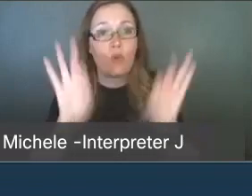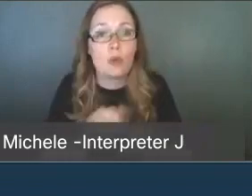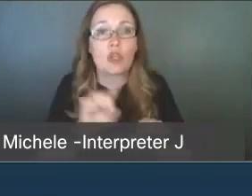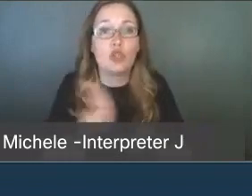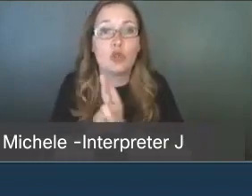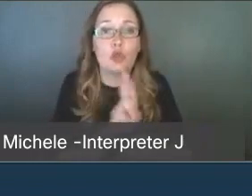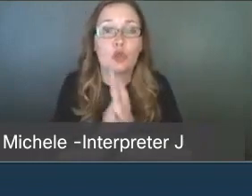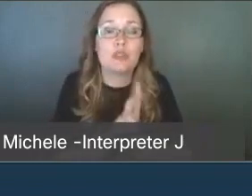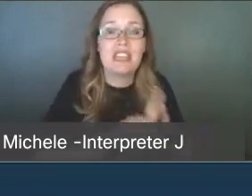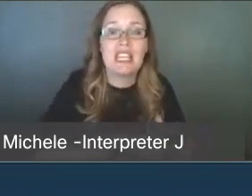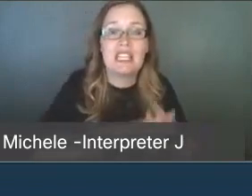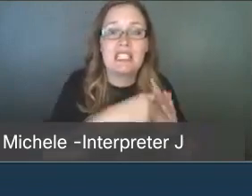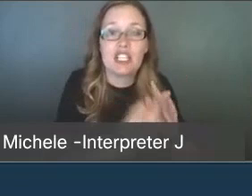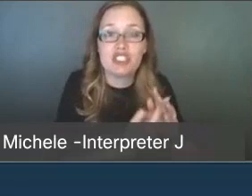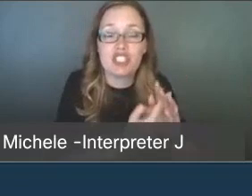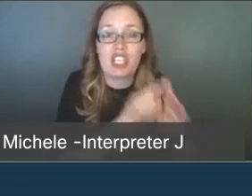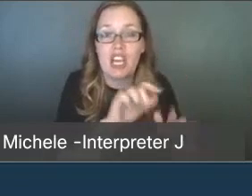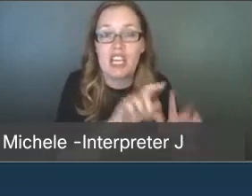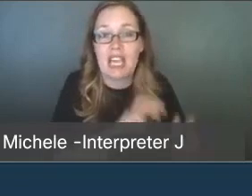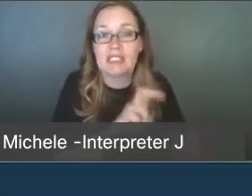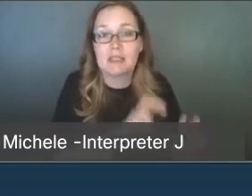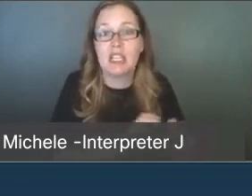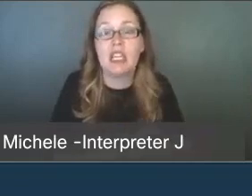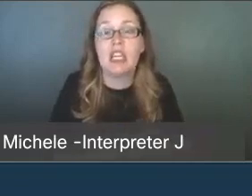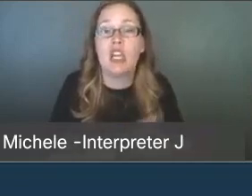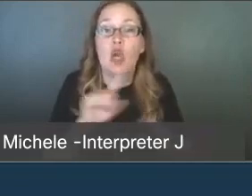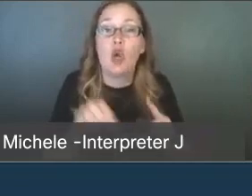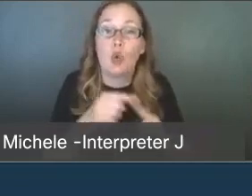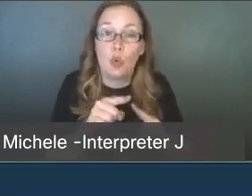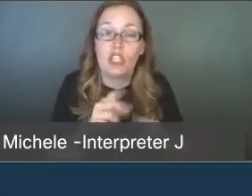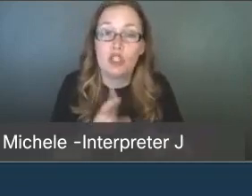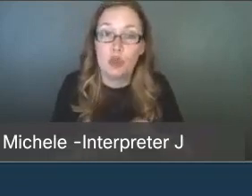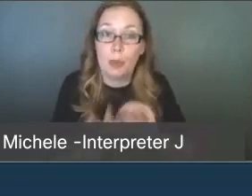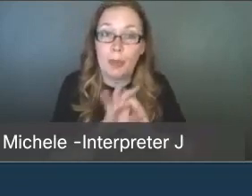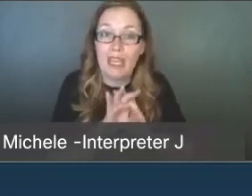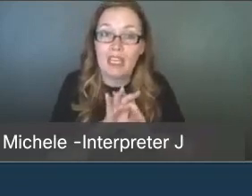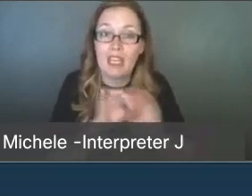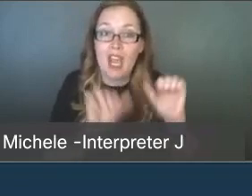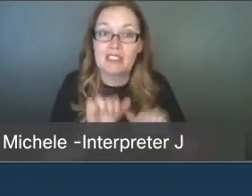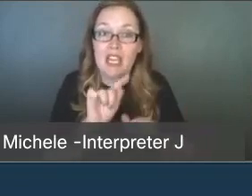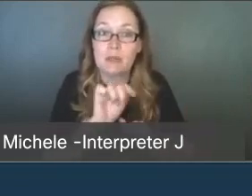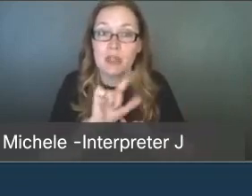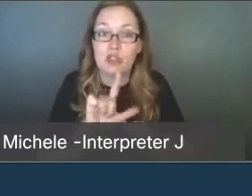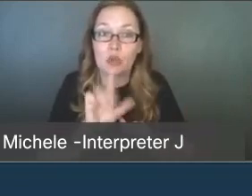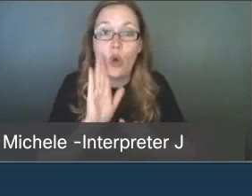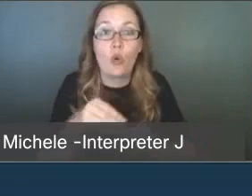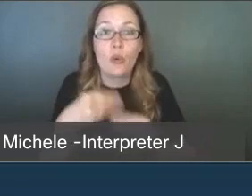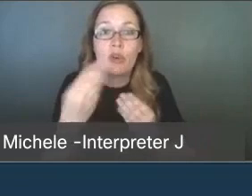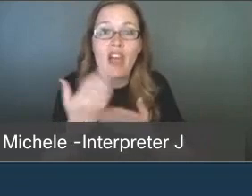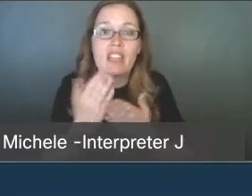assessment in whatever that form is. So normally when you pick a risk assessment tool, it will come with some